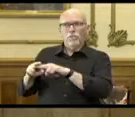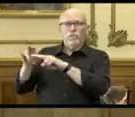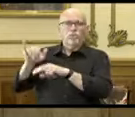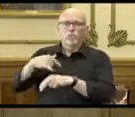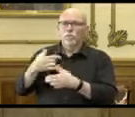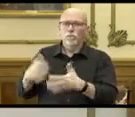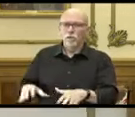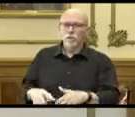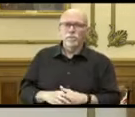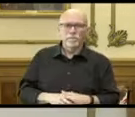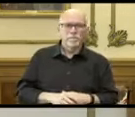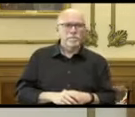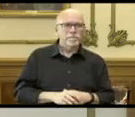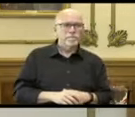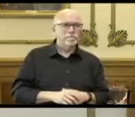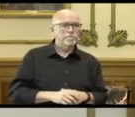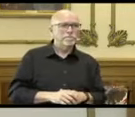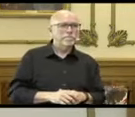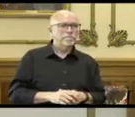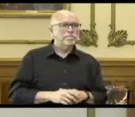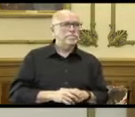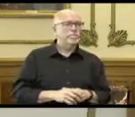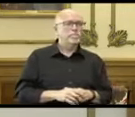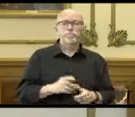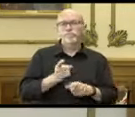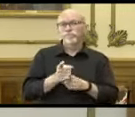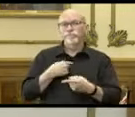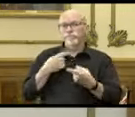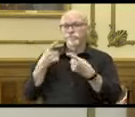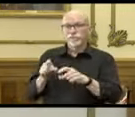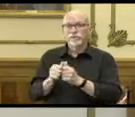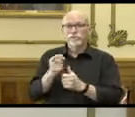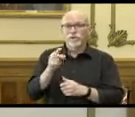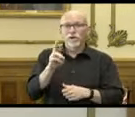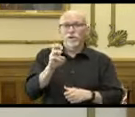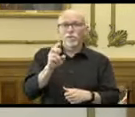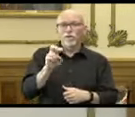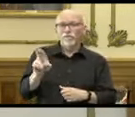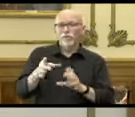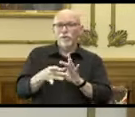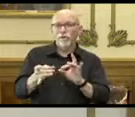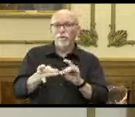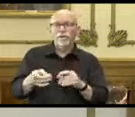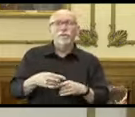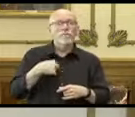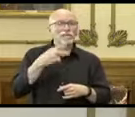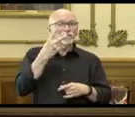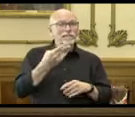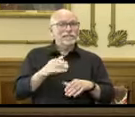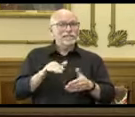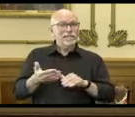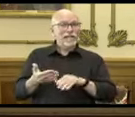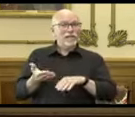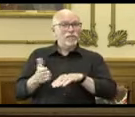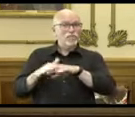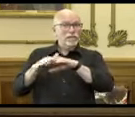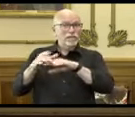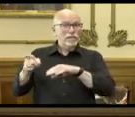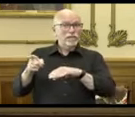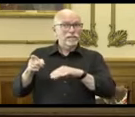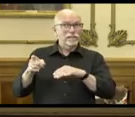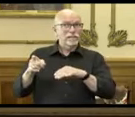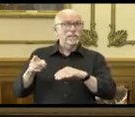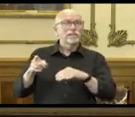again. I would absolutely agree with Dr. Weaver's comments. We see death increases later. Those